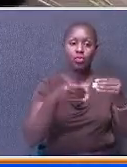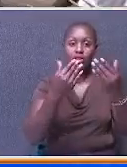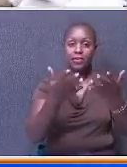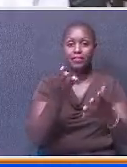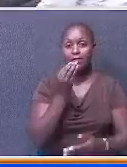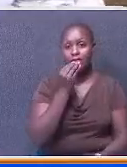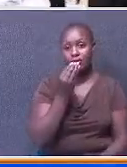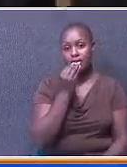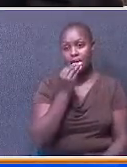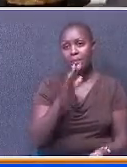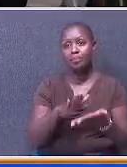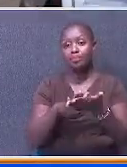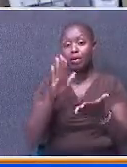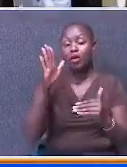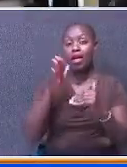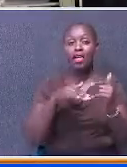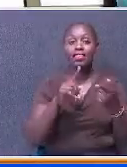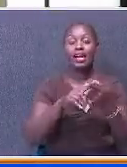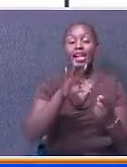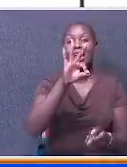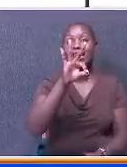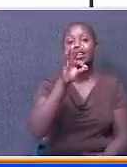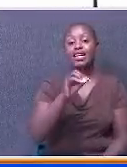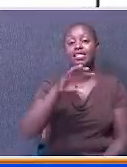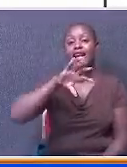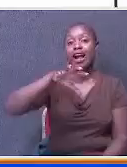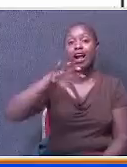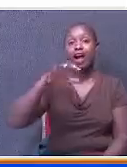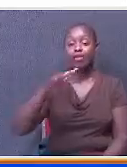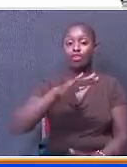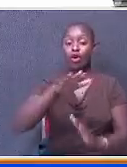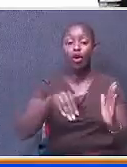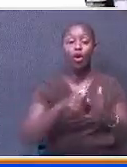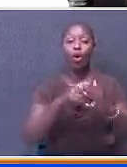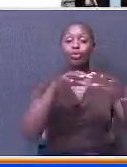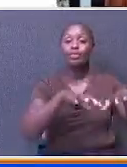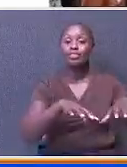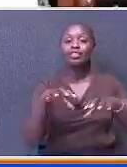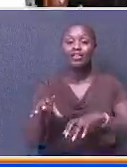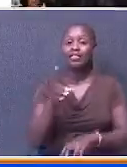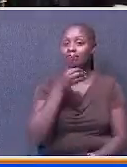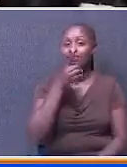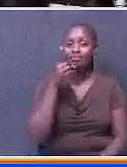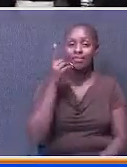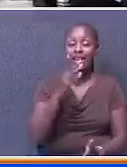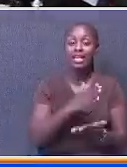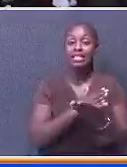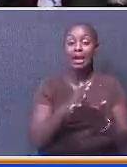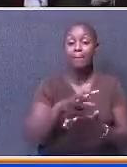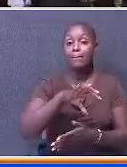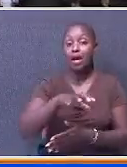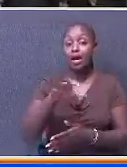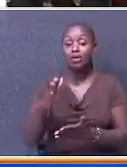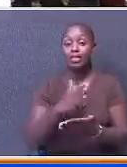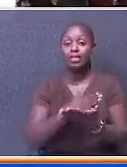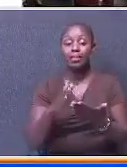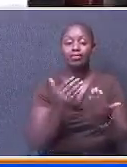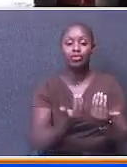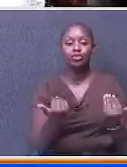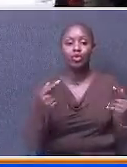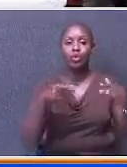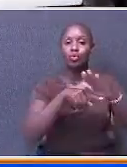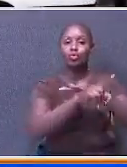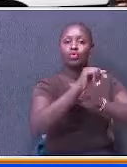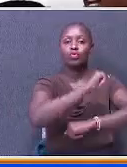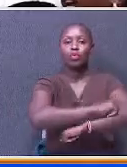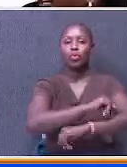food. Zaidi ya kaunti 30 humu nchini zimeathirika na ukame. Katika baadhi ya kaunti hizi, watoto wameacha kwenda shule